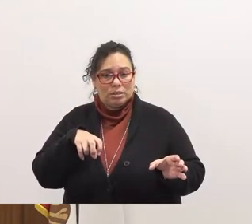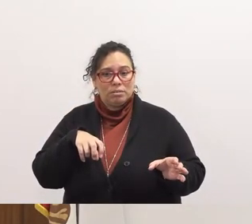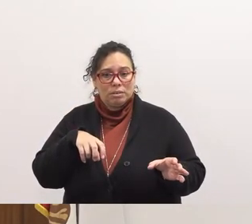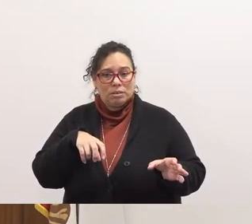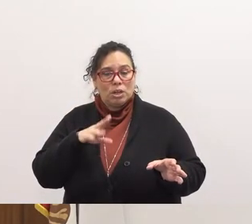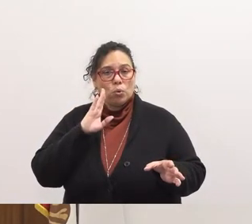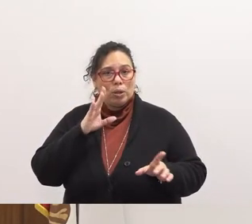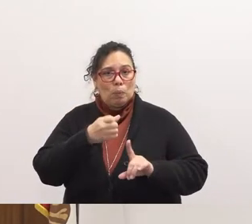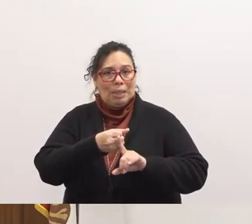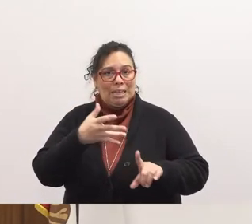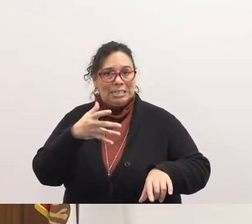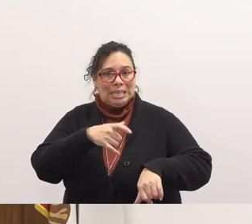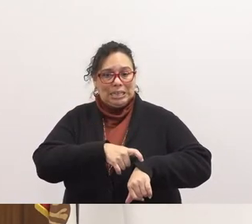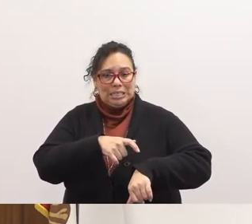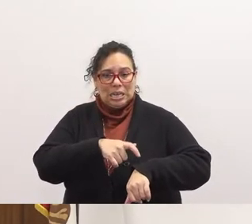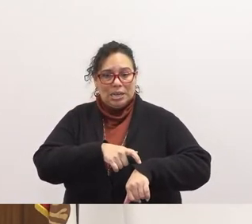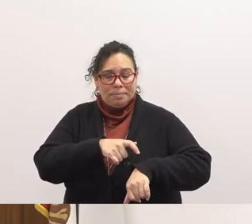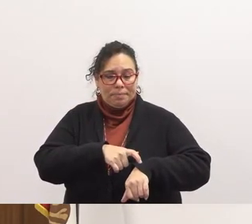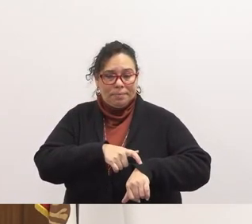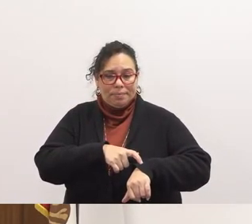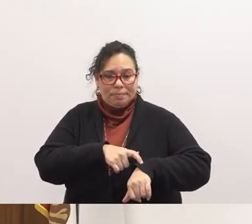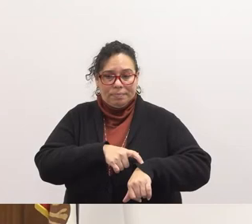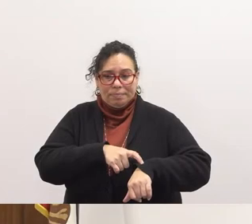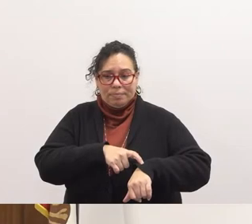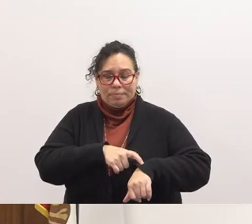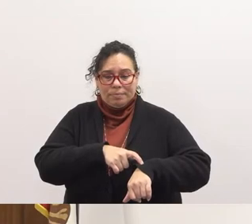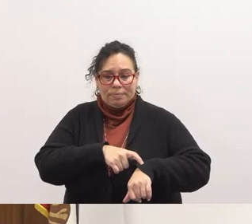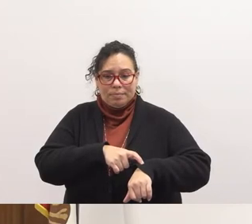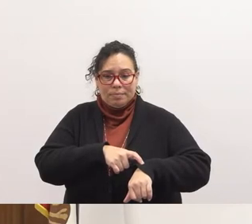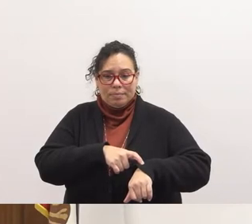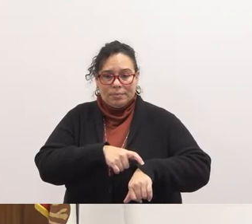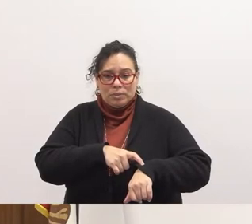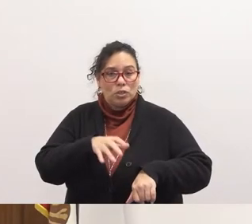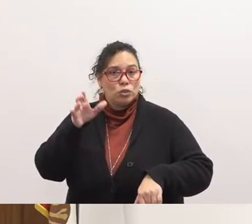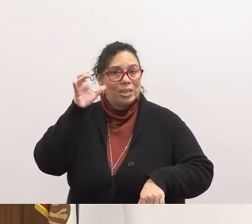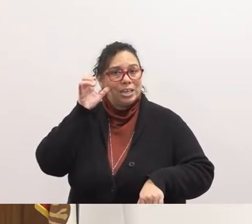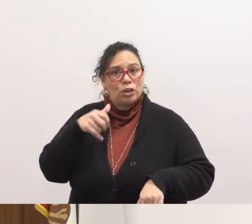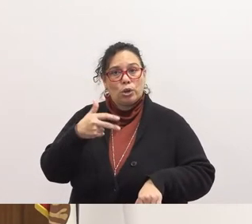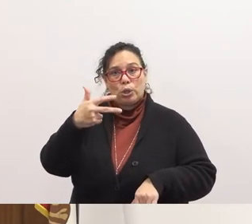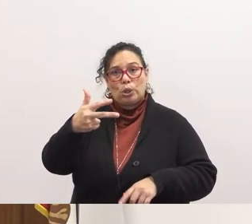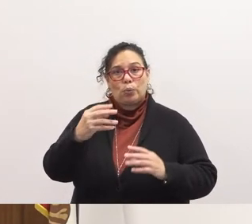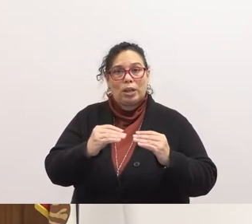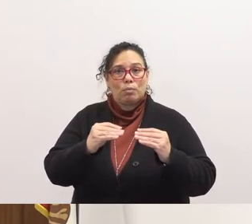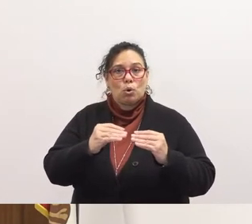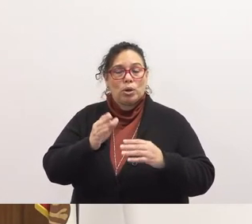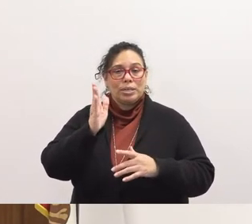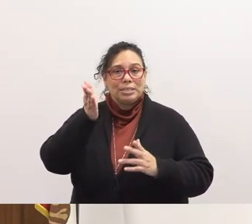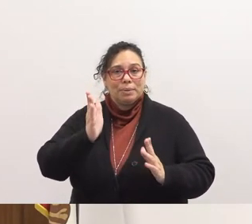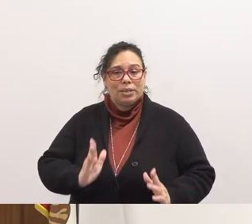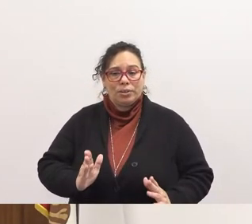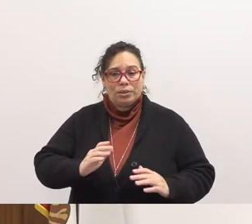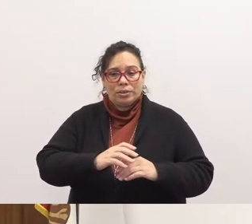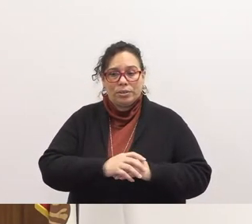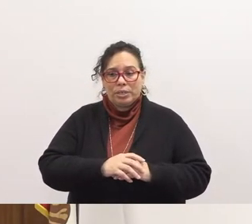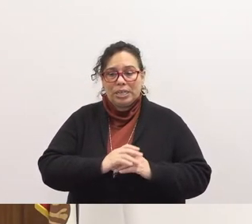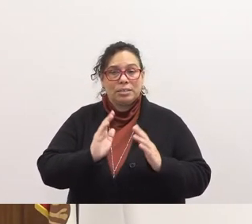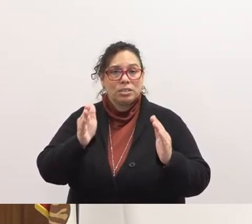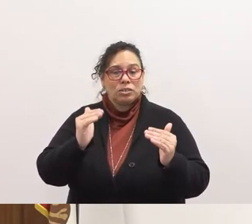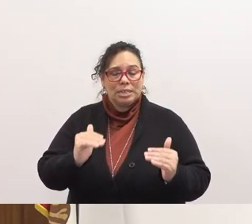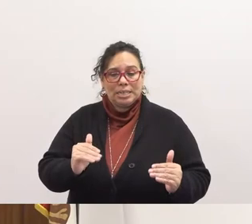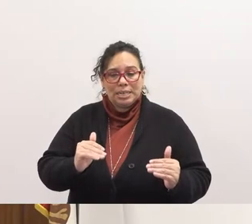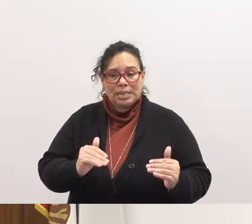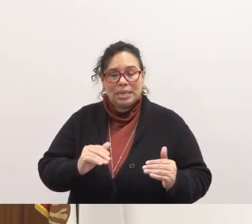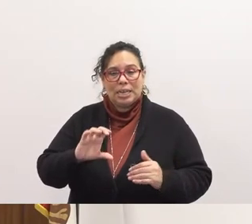will extend time to hear 3 more speakers. So next we